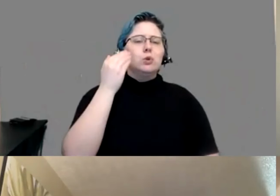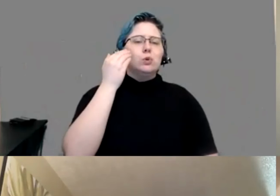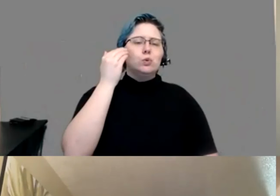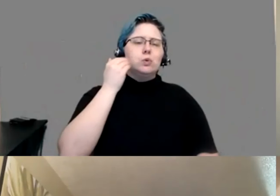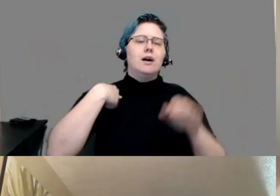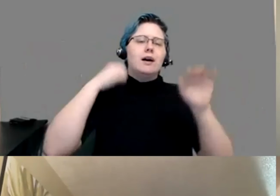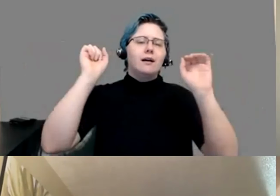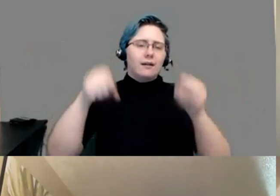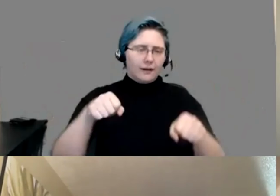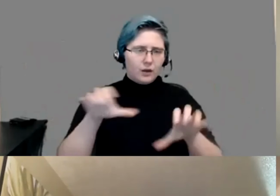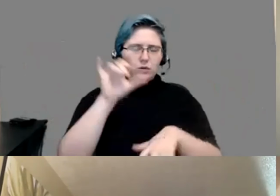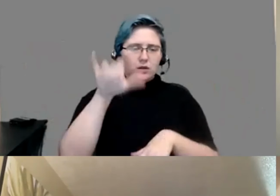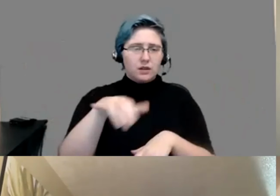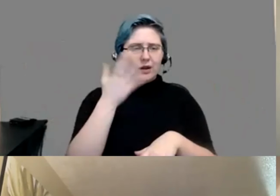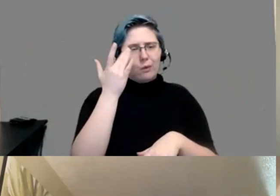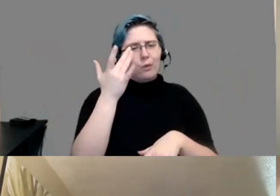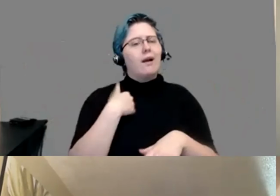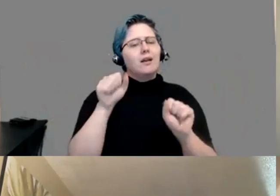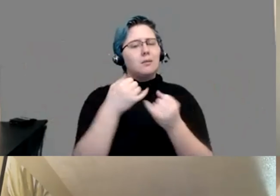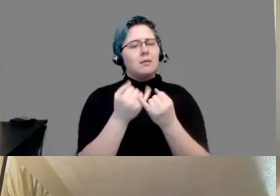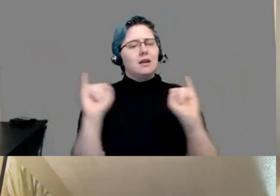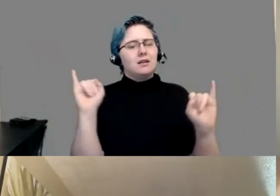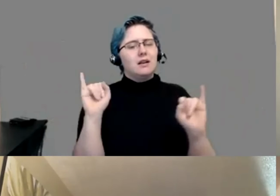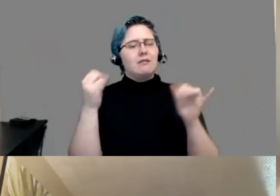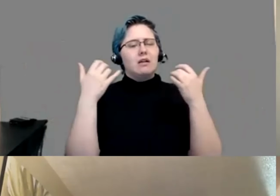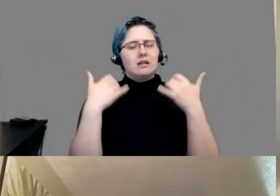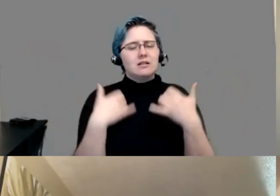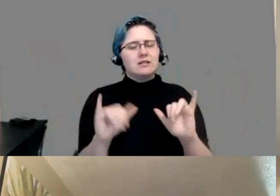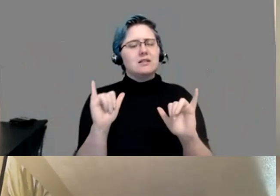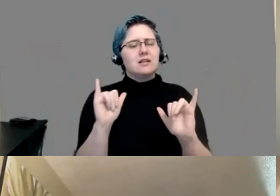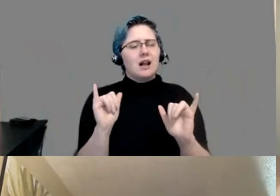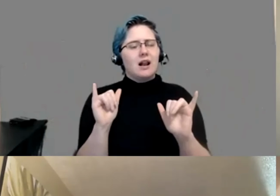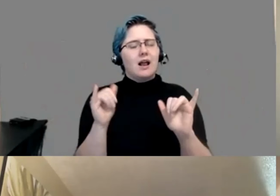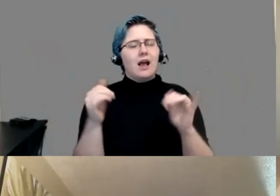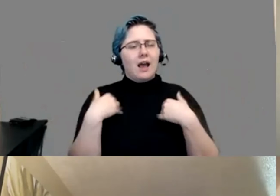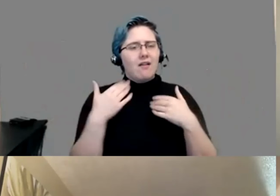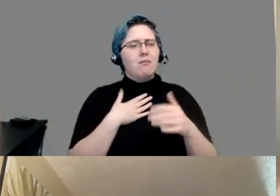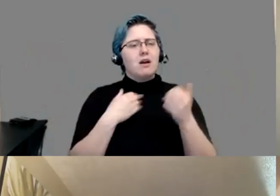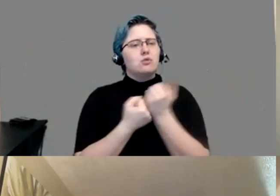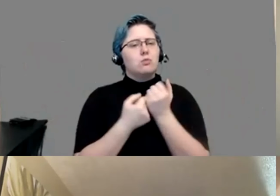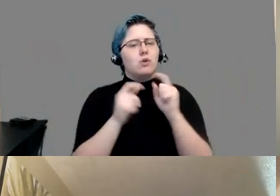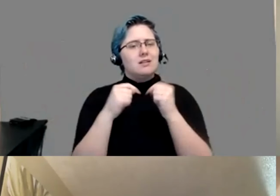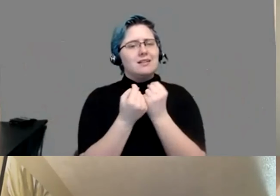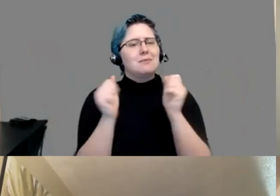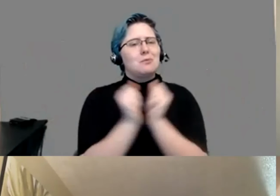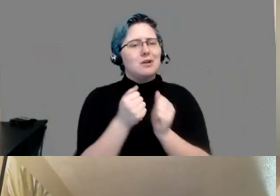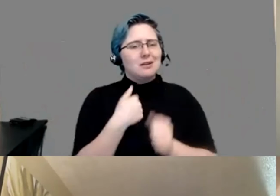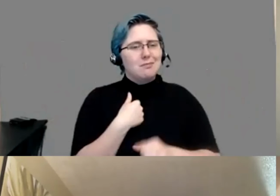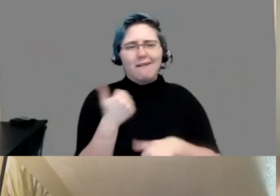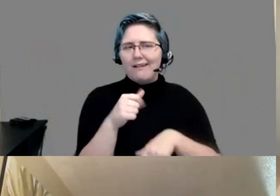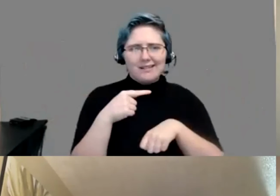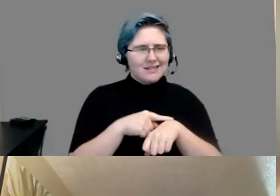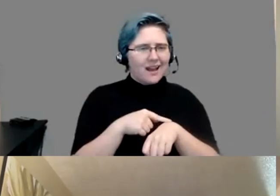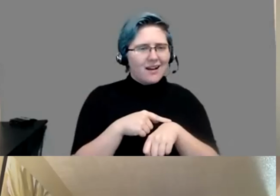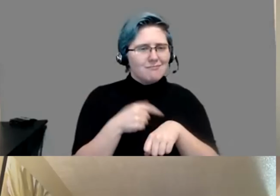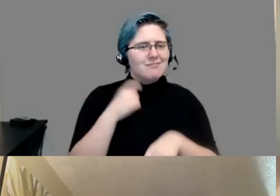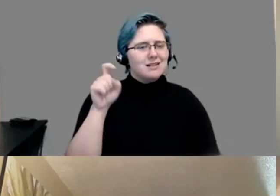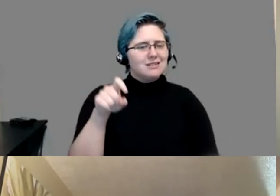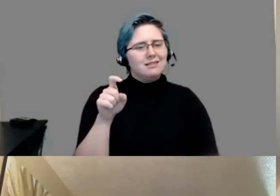because I could be independent and still carry my support team with me at any time that I might